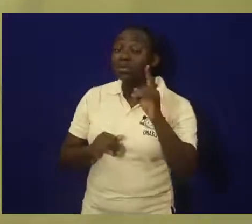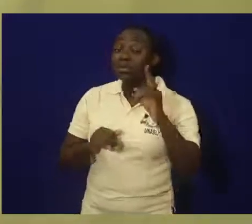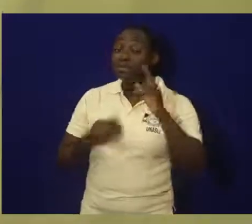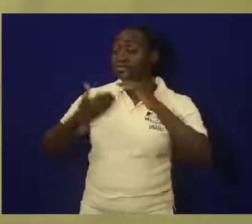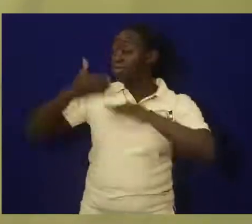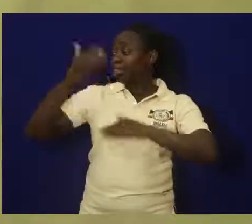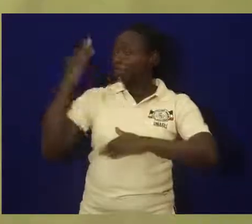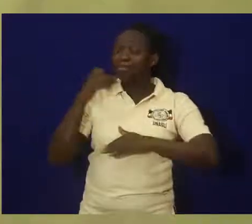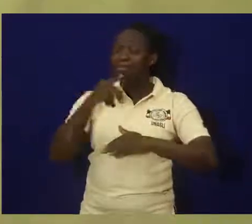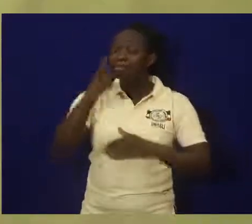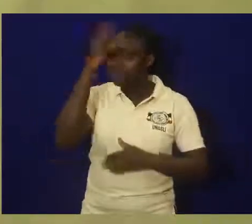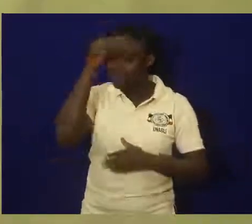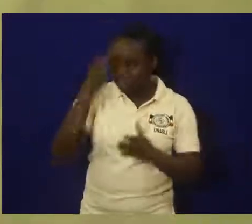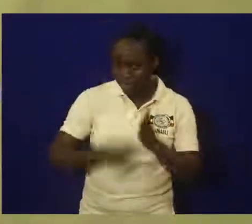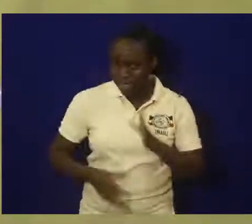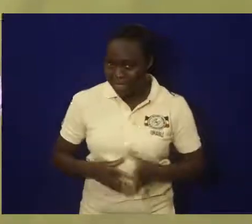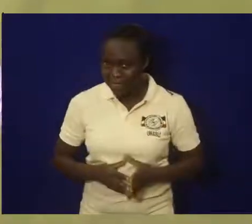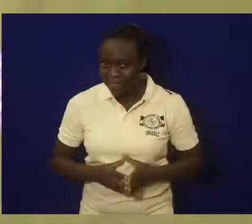Senior 1.